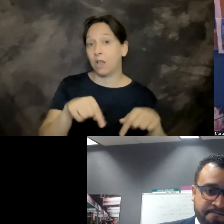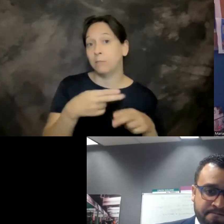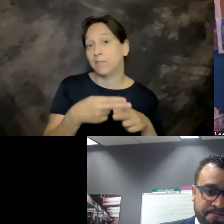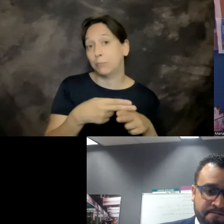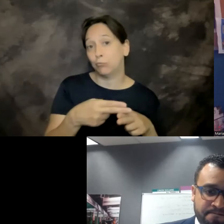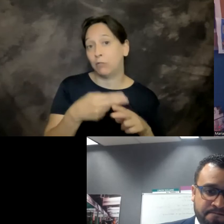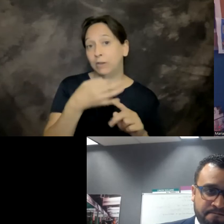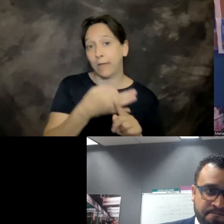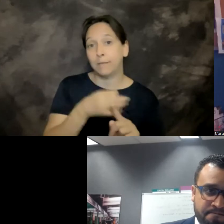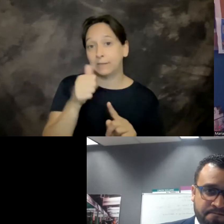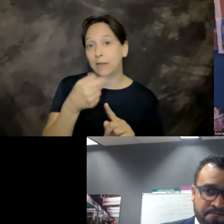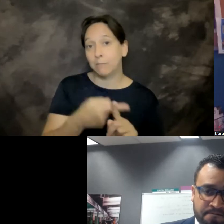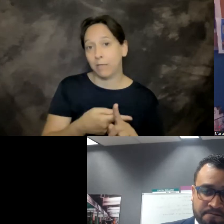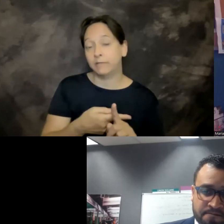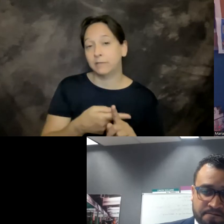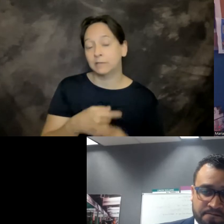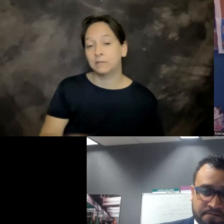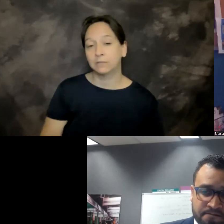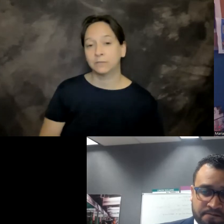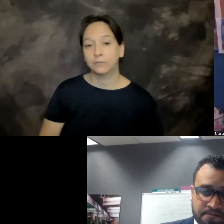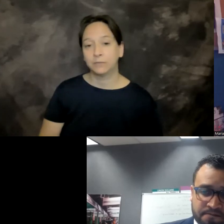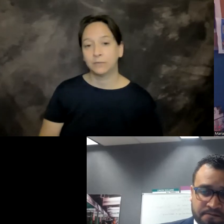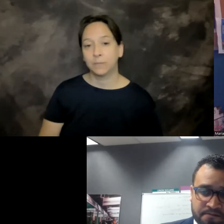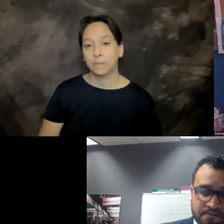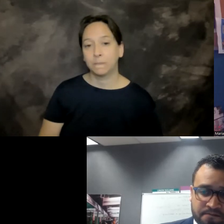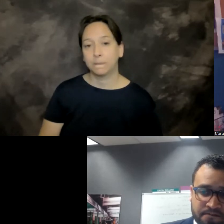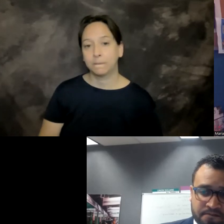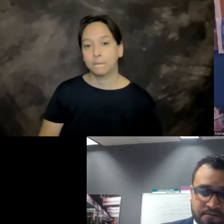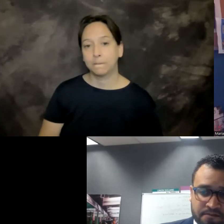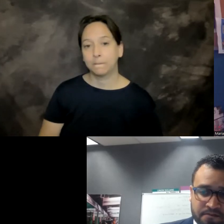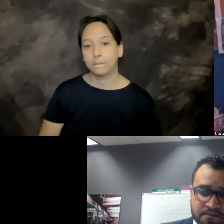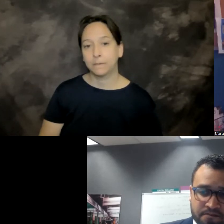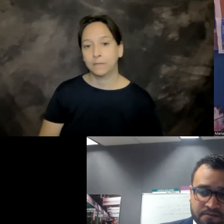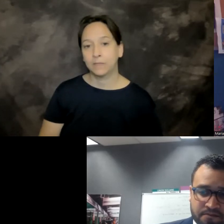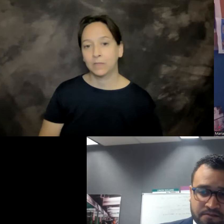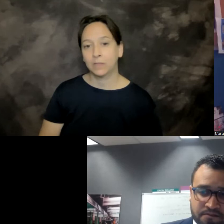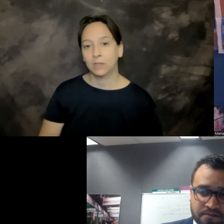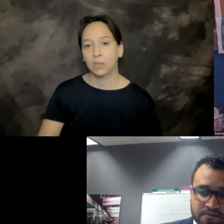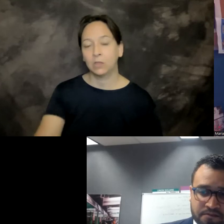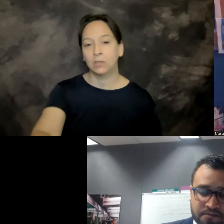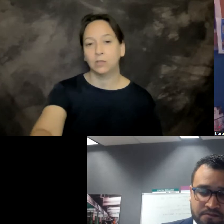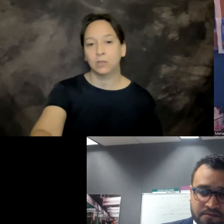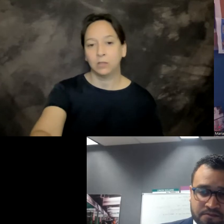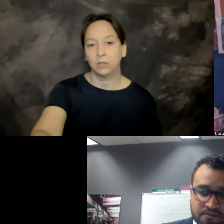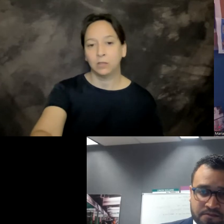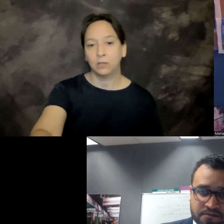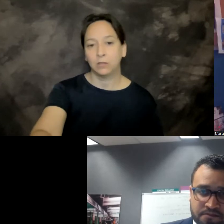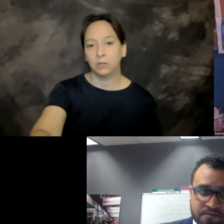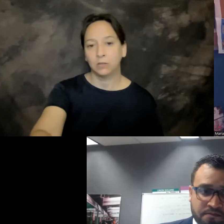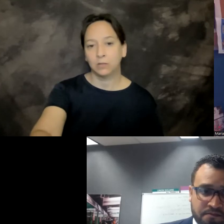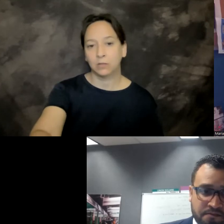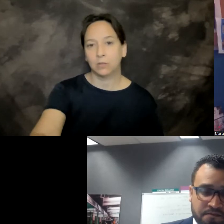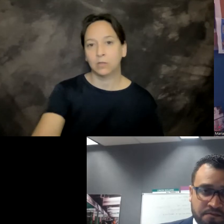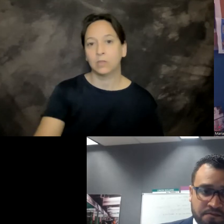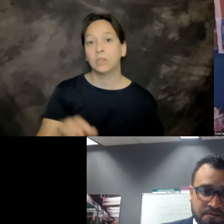10-month cycle that they come in for. So just being really clear that like it is an equity